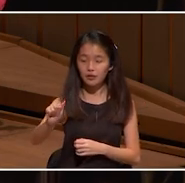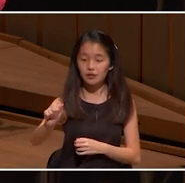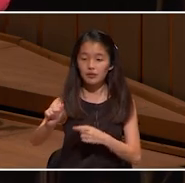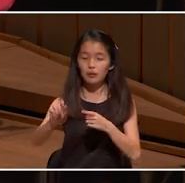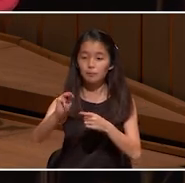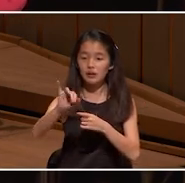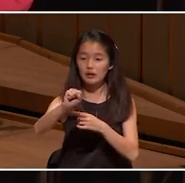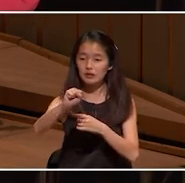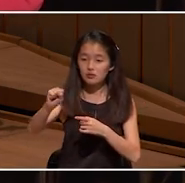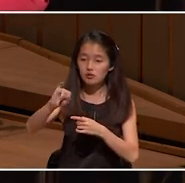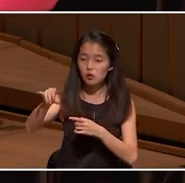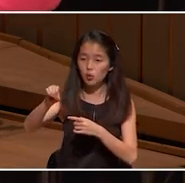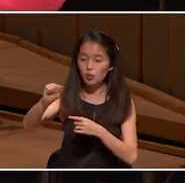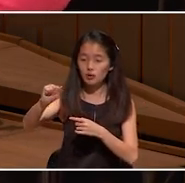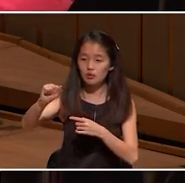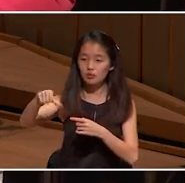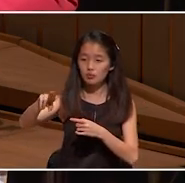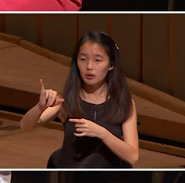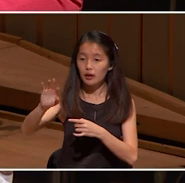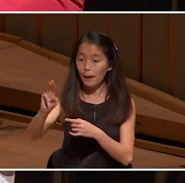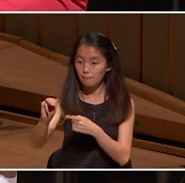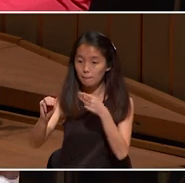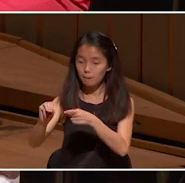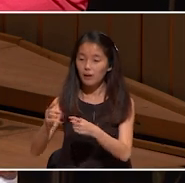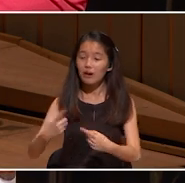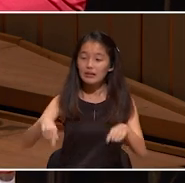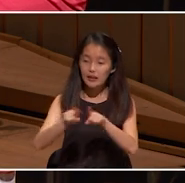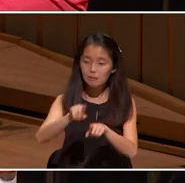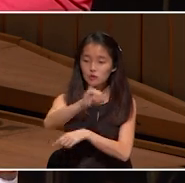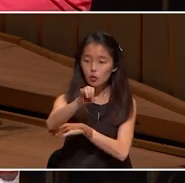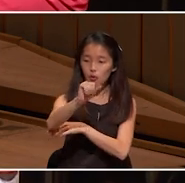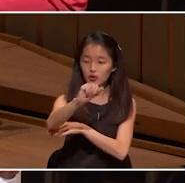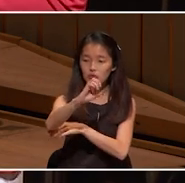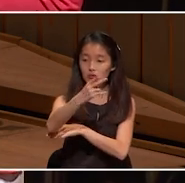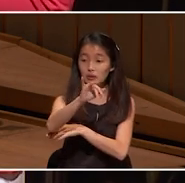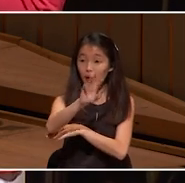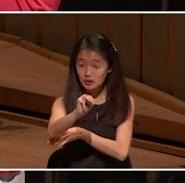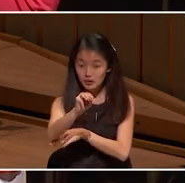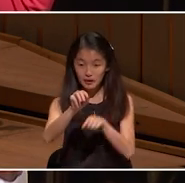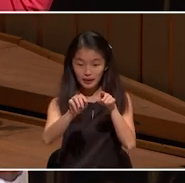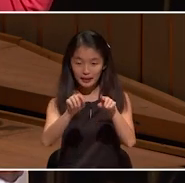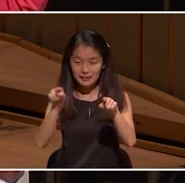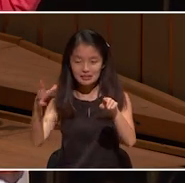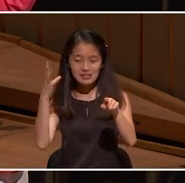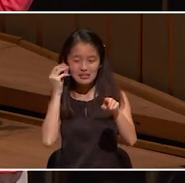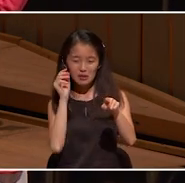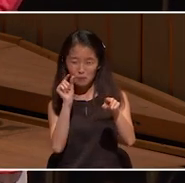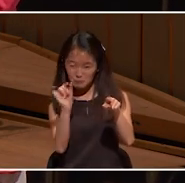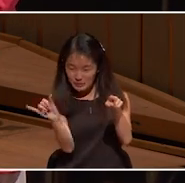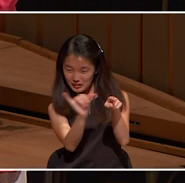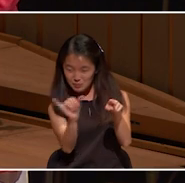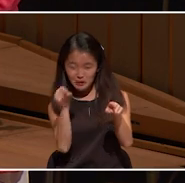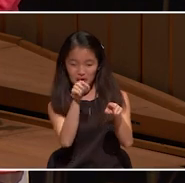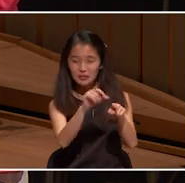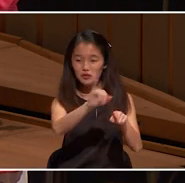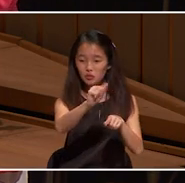concerto by Brahms. And it was written for the violinist called Joachim. So it sounds almost the same, and I